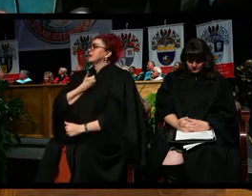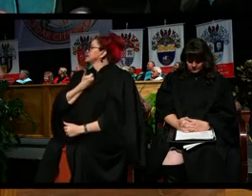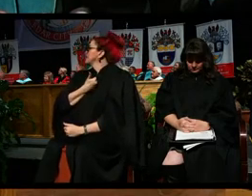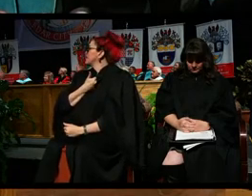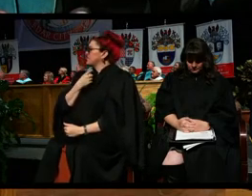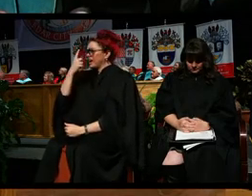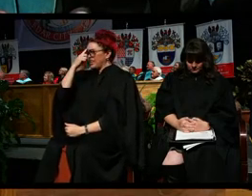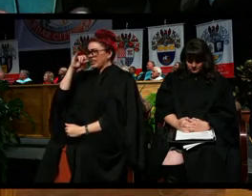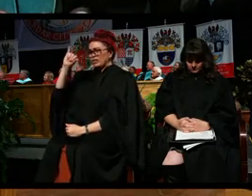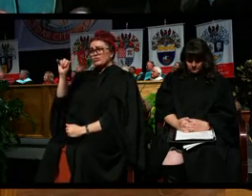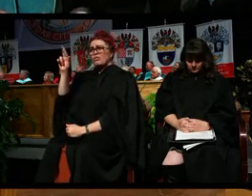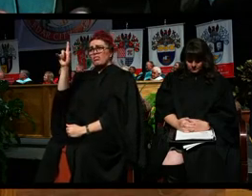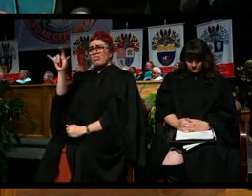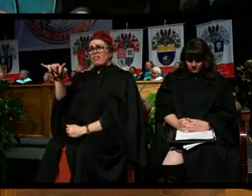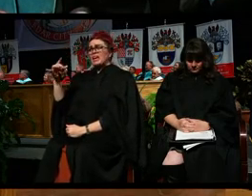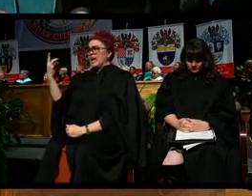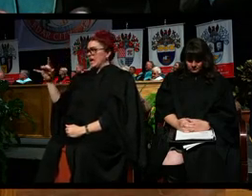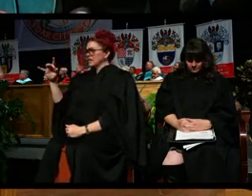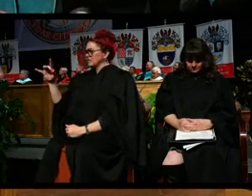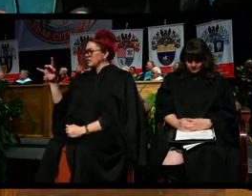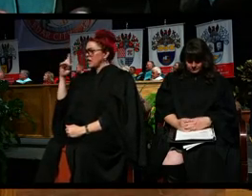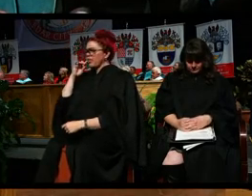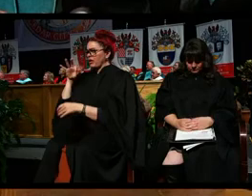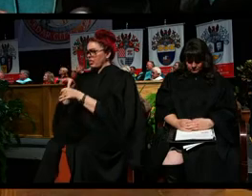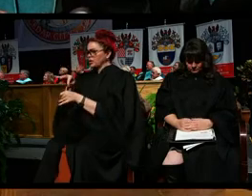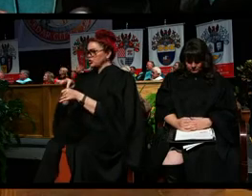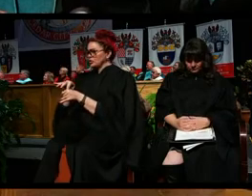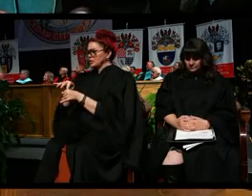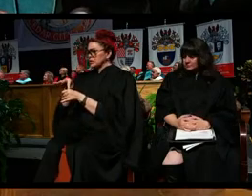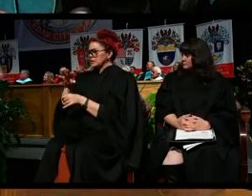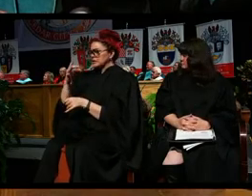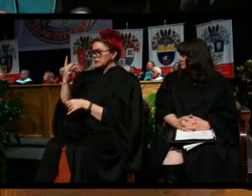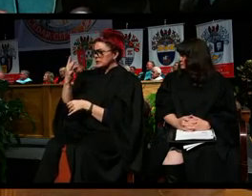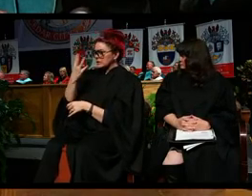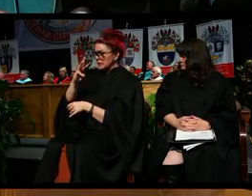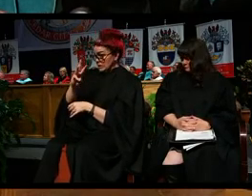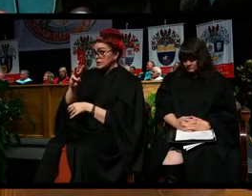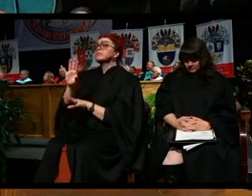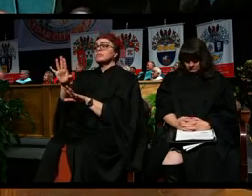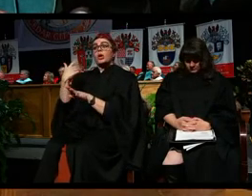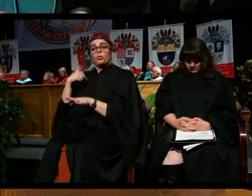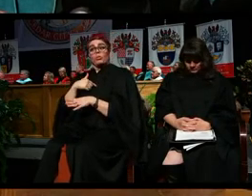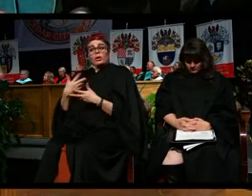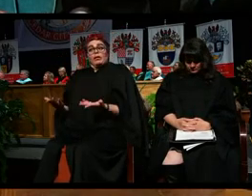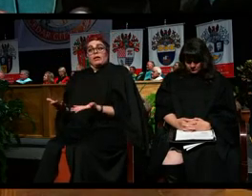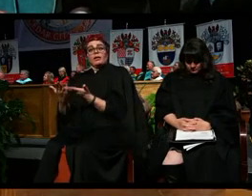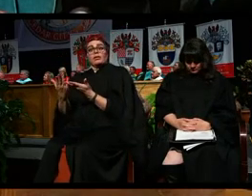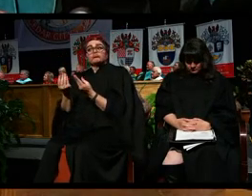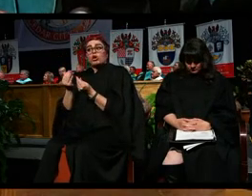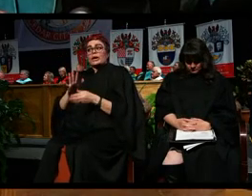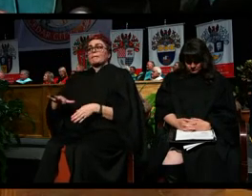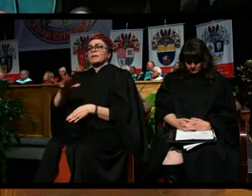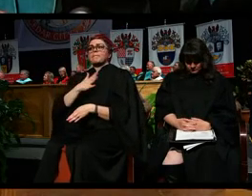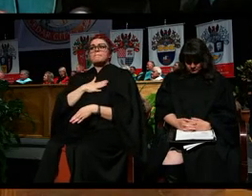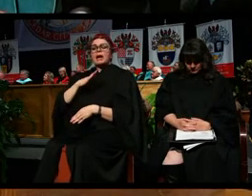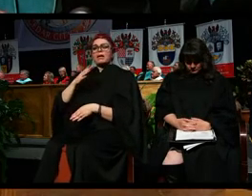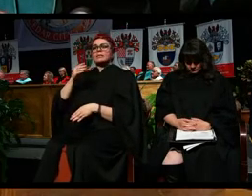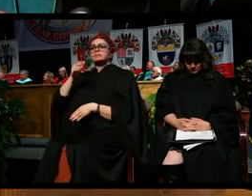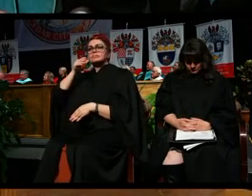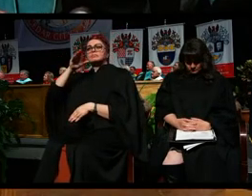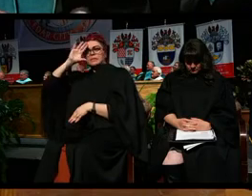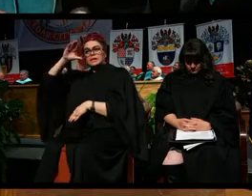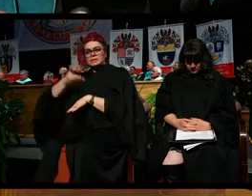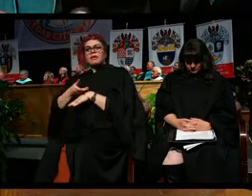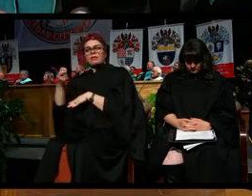think it was July 18th, was the election, or 16th. We were here on campus. My son was mentioned that he was in